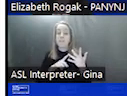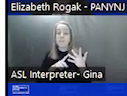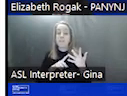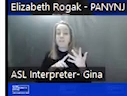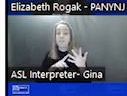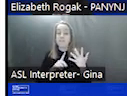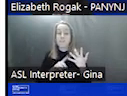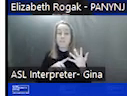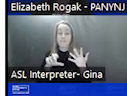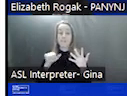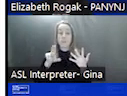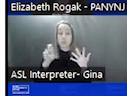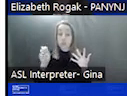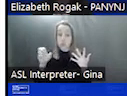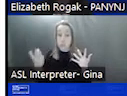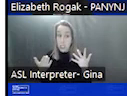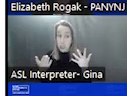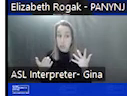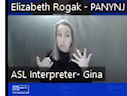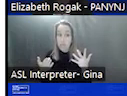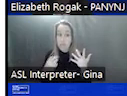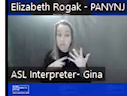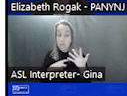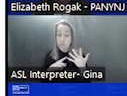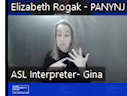Is Sue Marks with us?